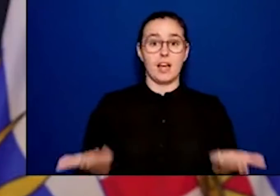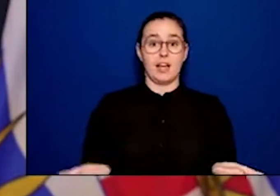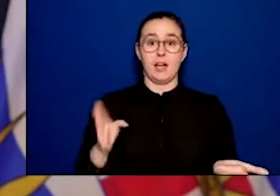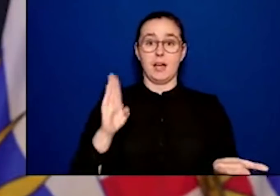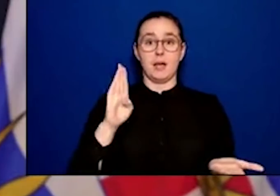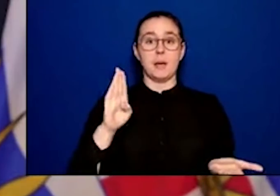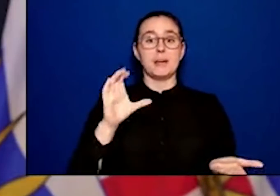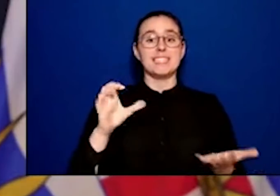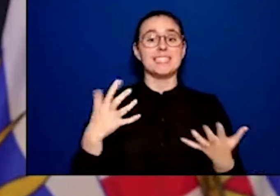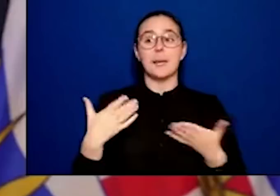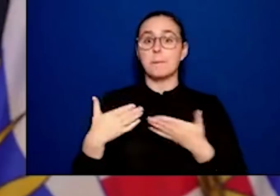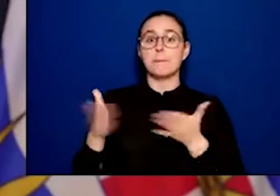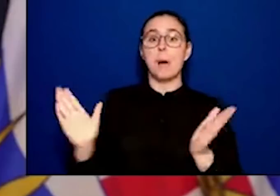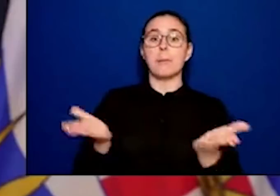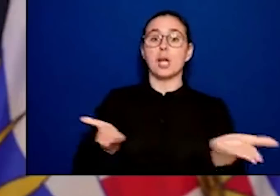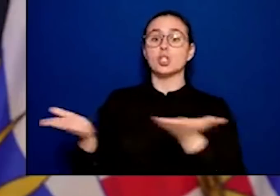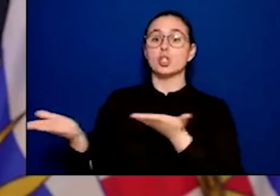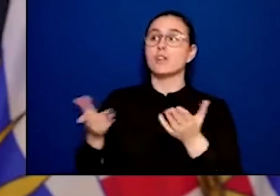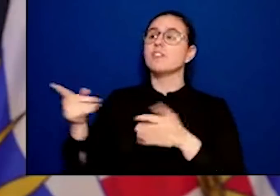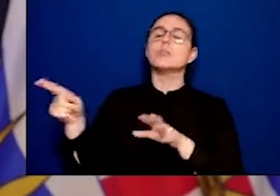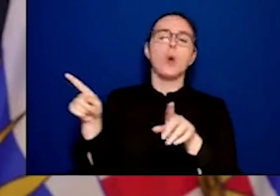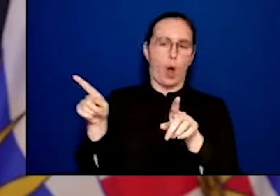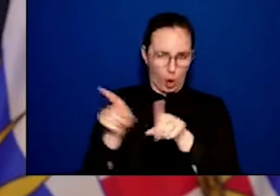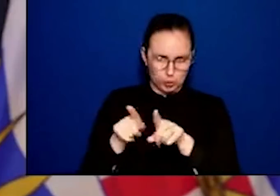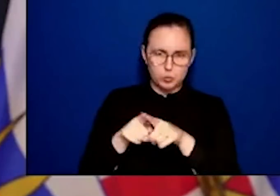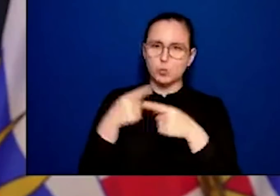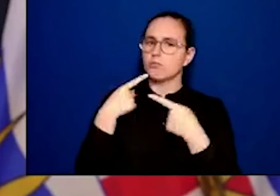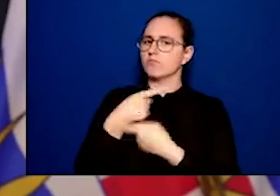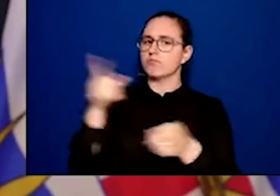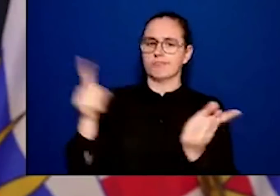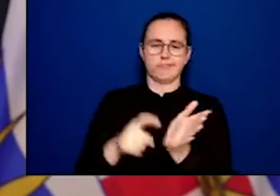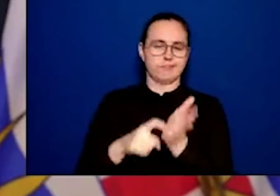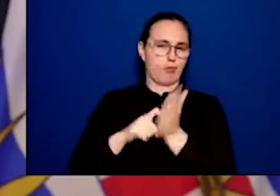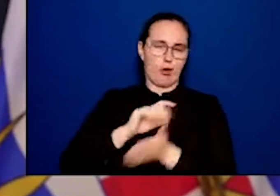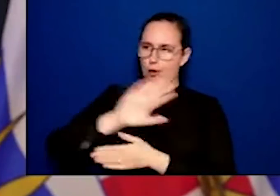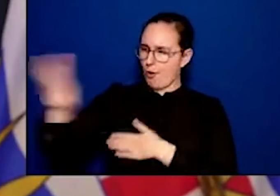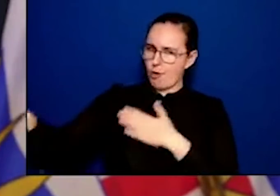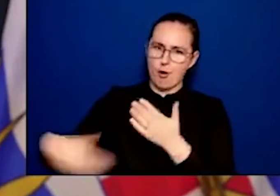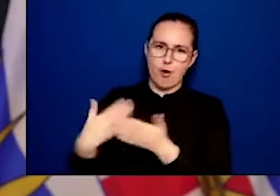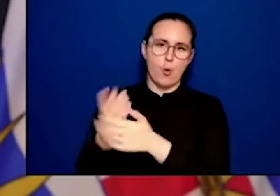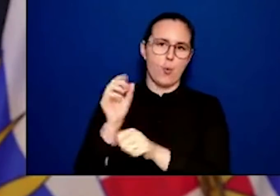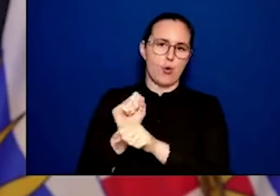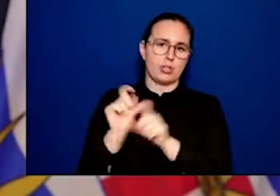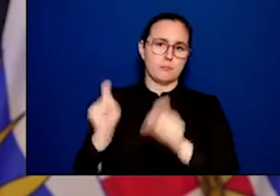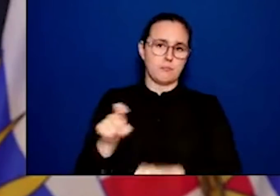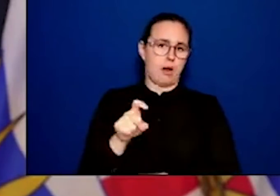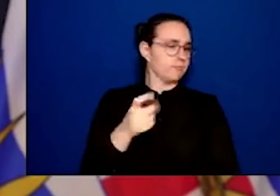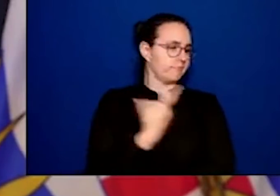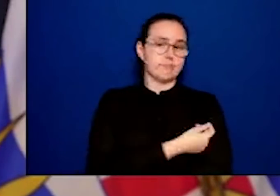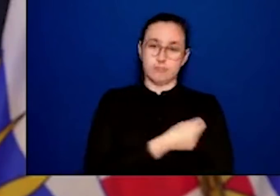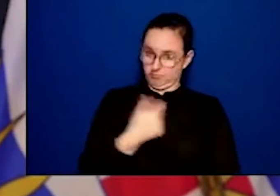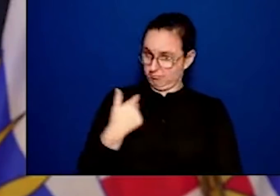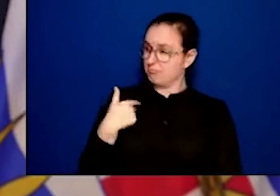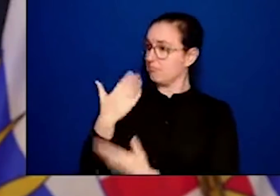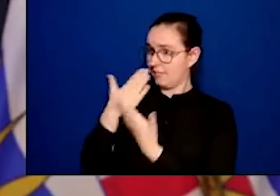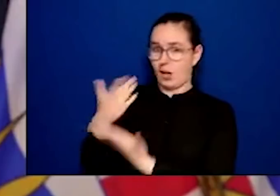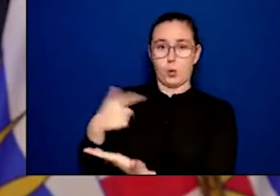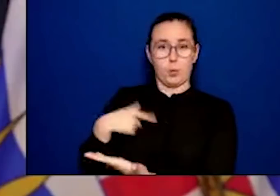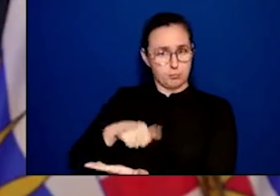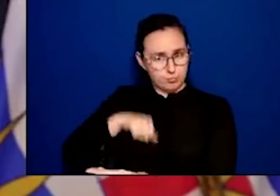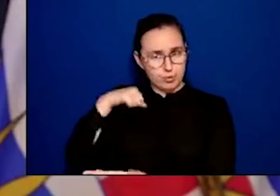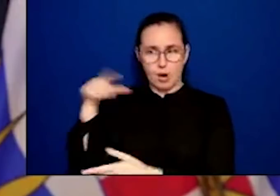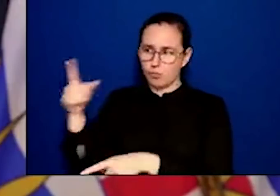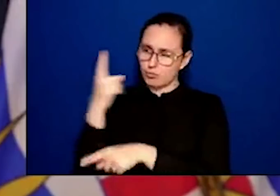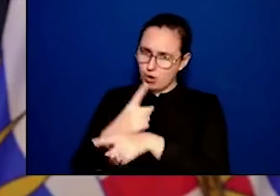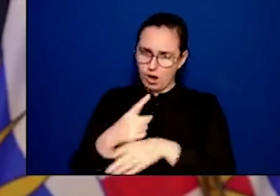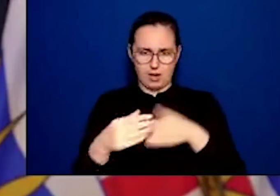Public Service. And I'm very proud of that recommendation as well, as we need to be showing the way and setting an example